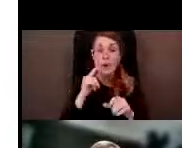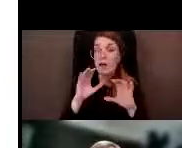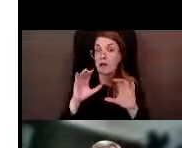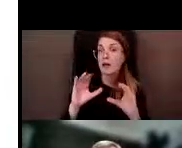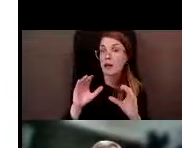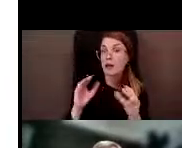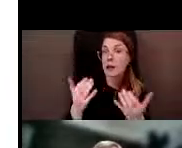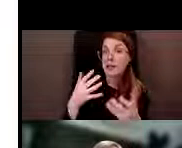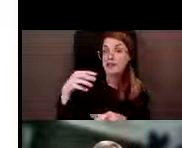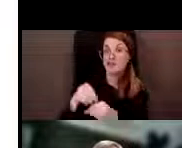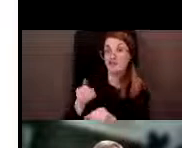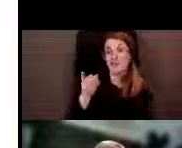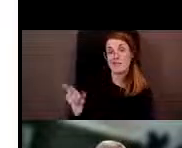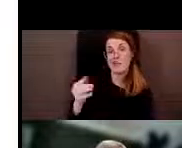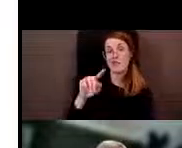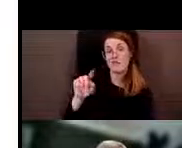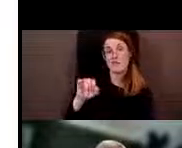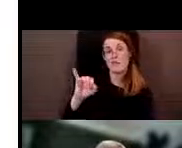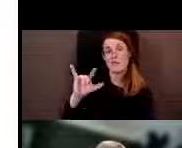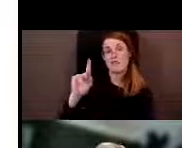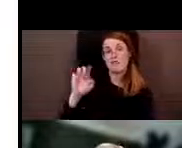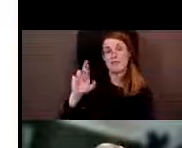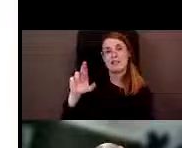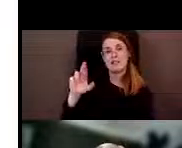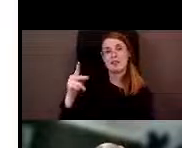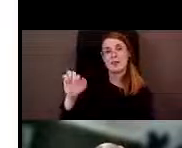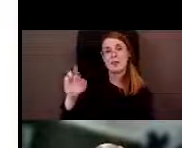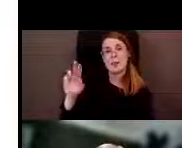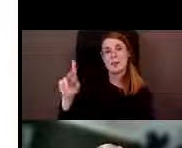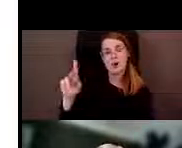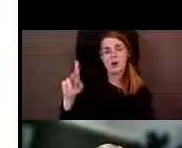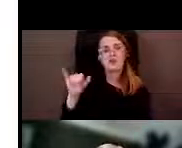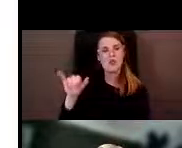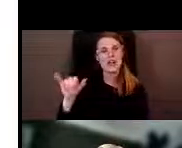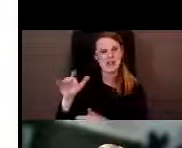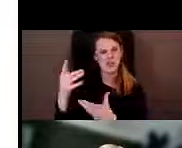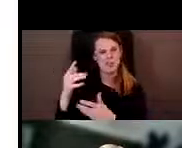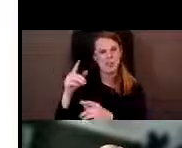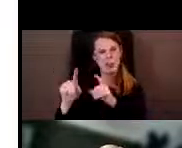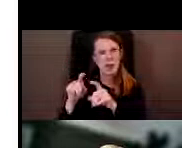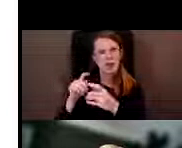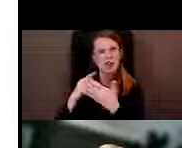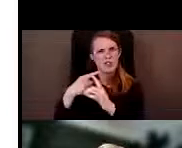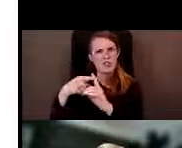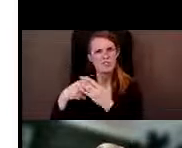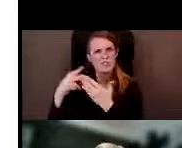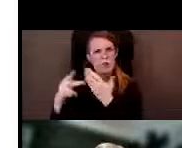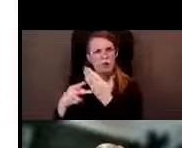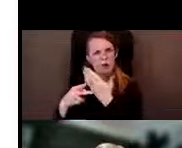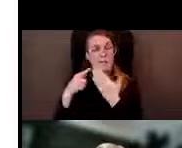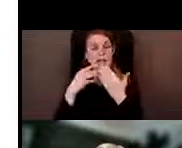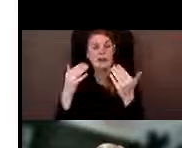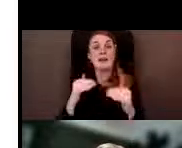within Zilker Park. So that's what our questions of programming. In the third meeting, we really discussed questions